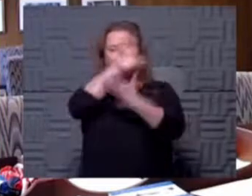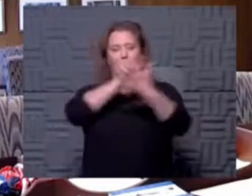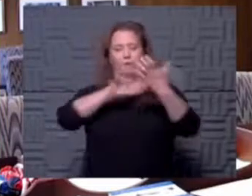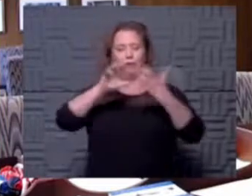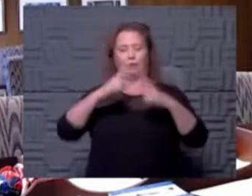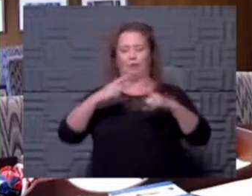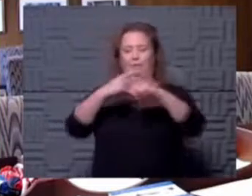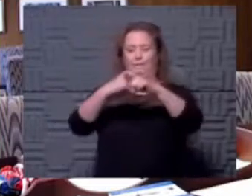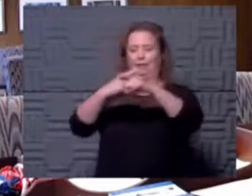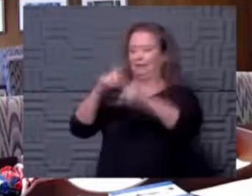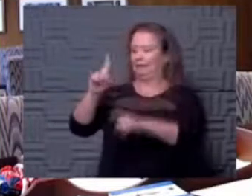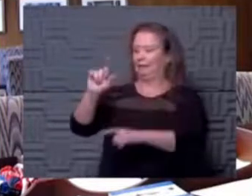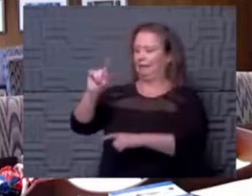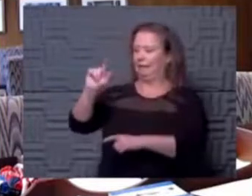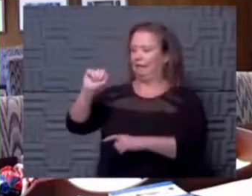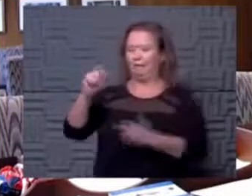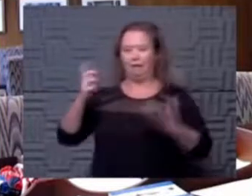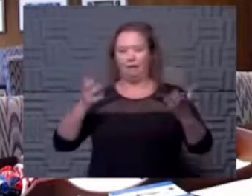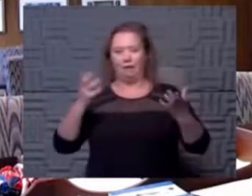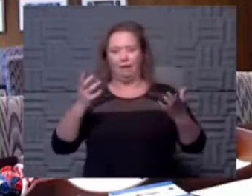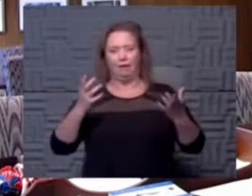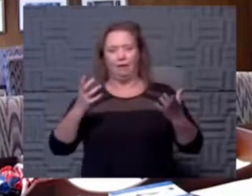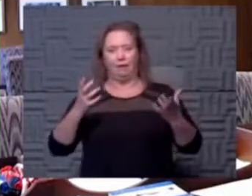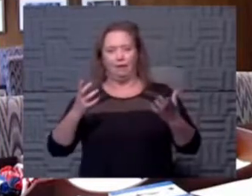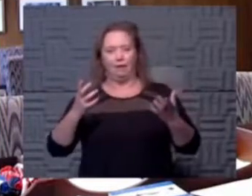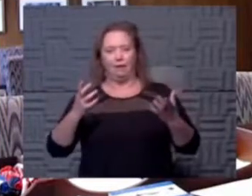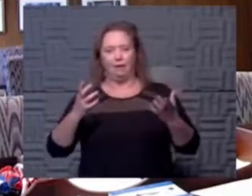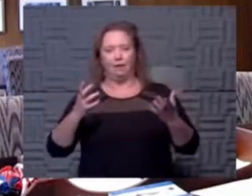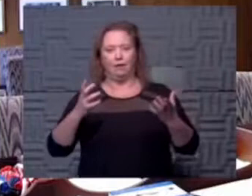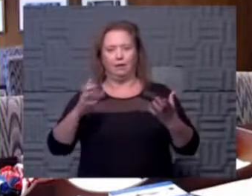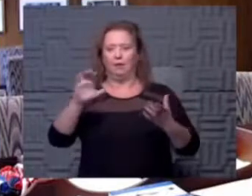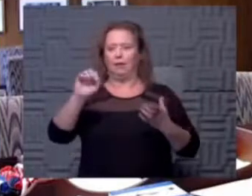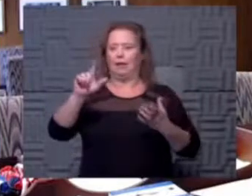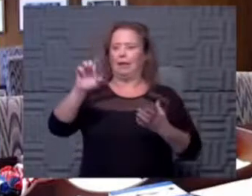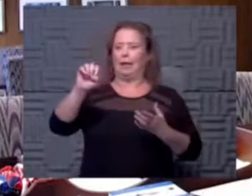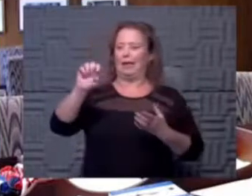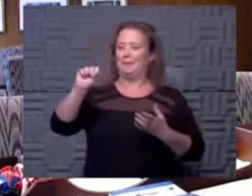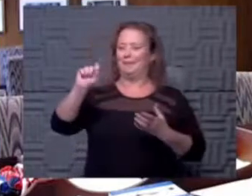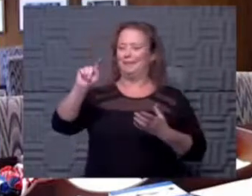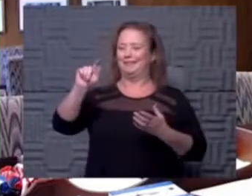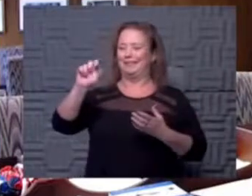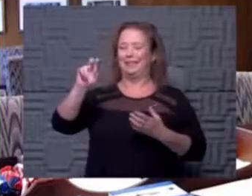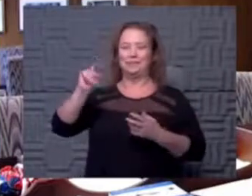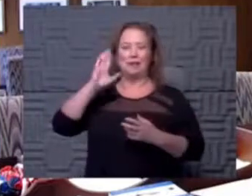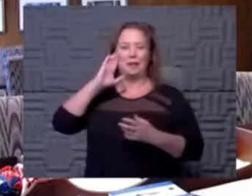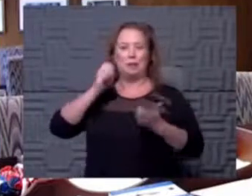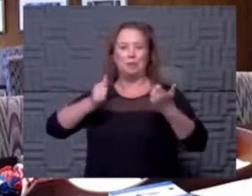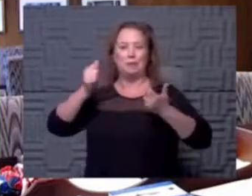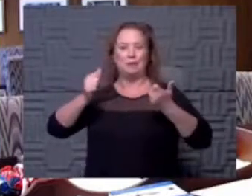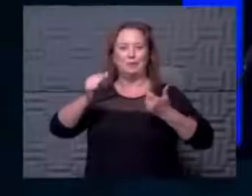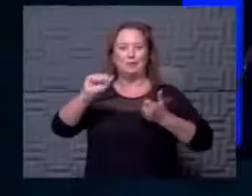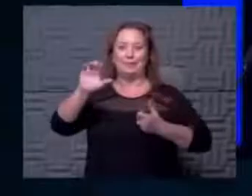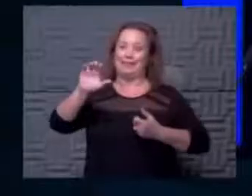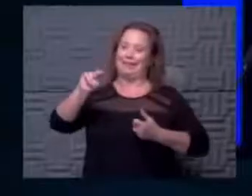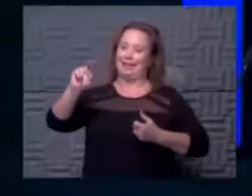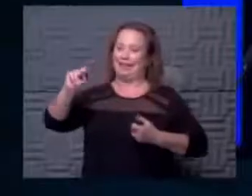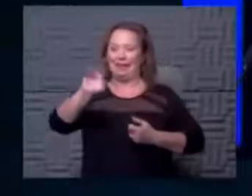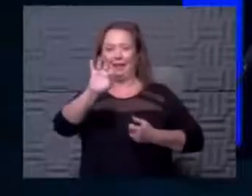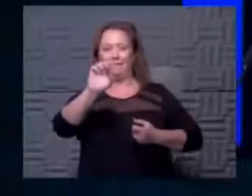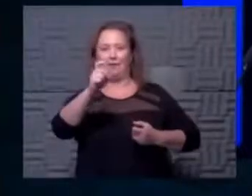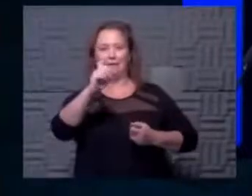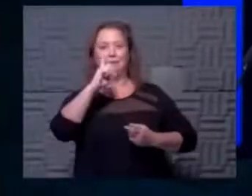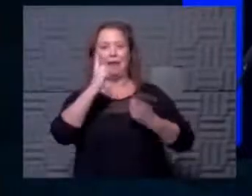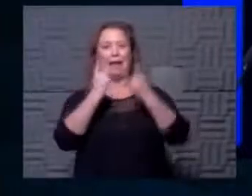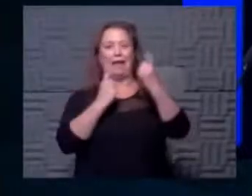conflicting data. I can almost tell what cable station people are watching by what questions they bring to me,